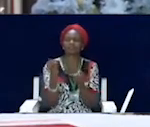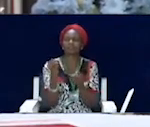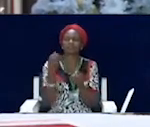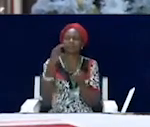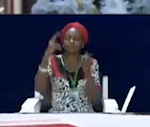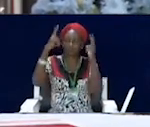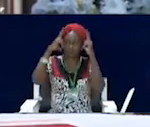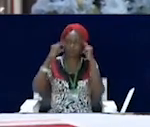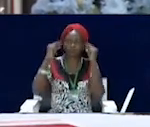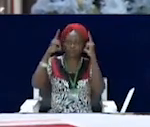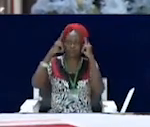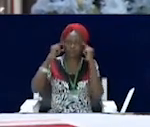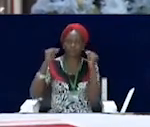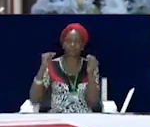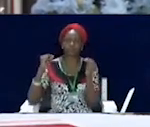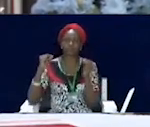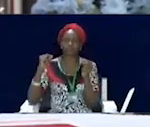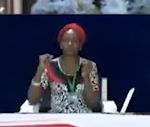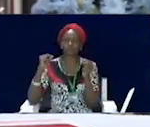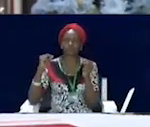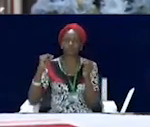of Moses.